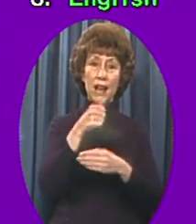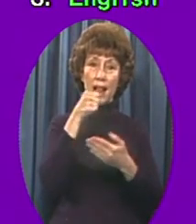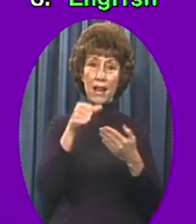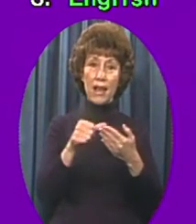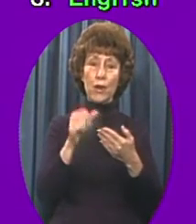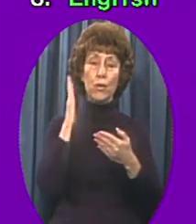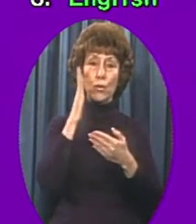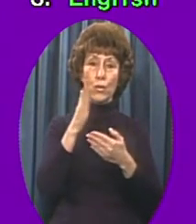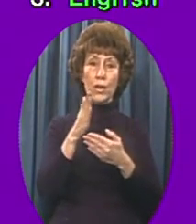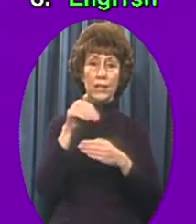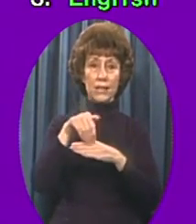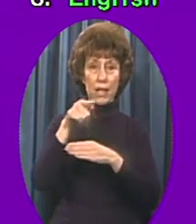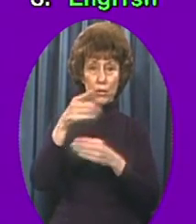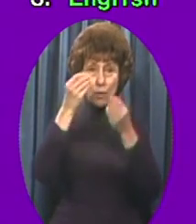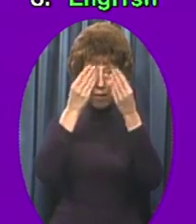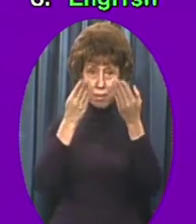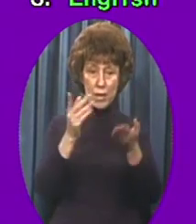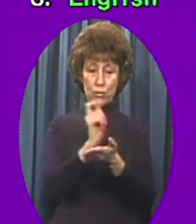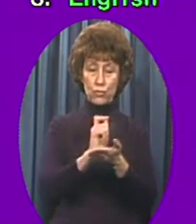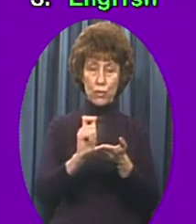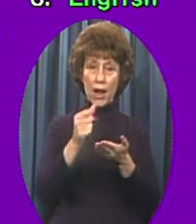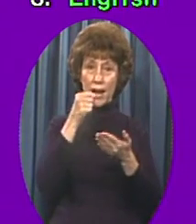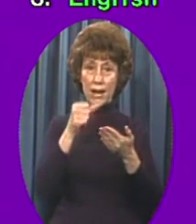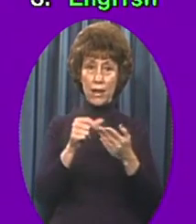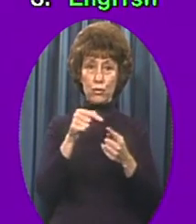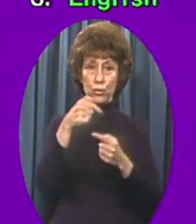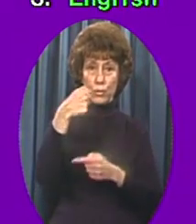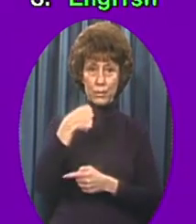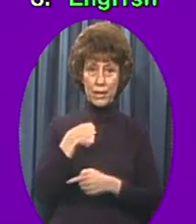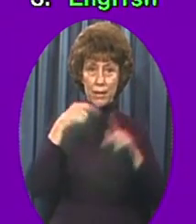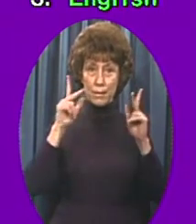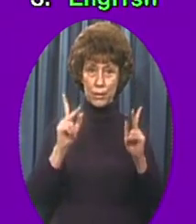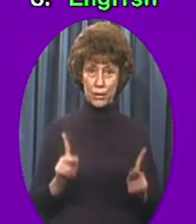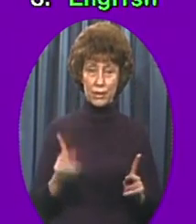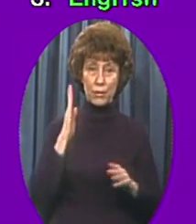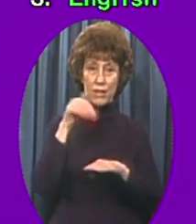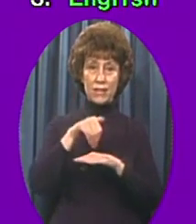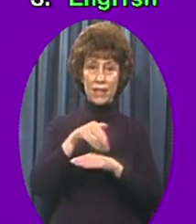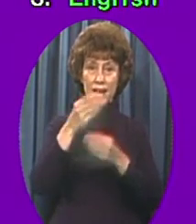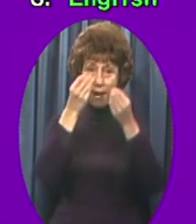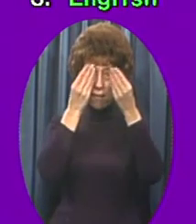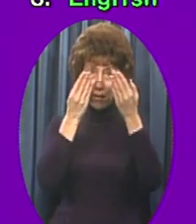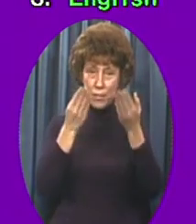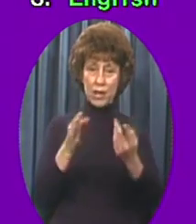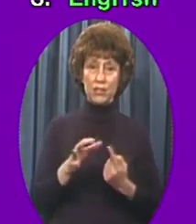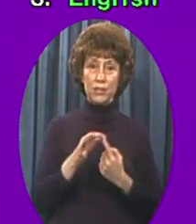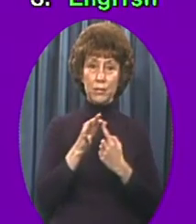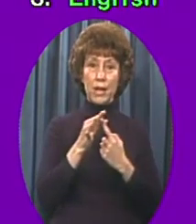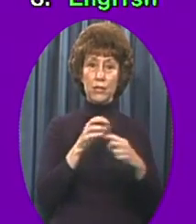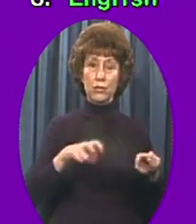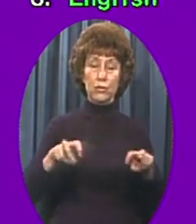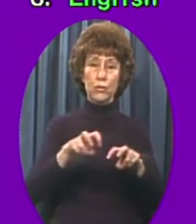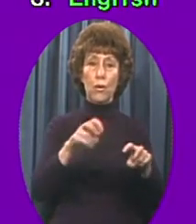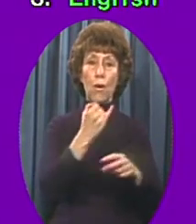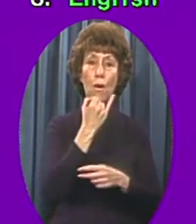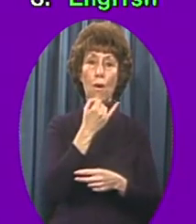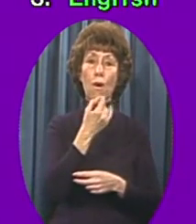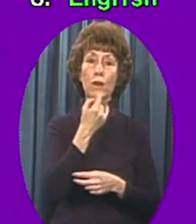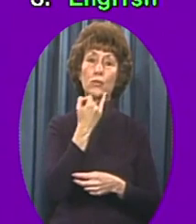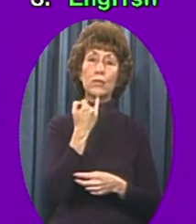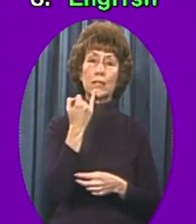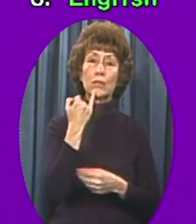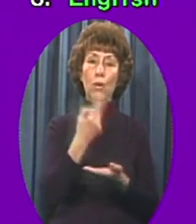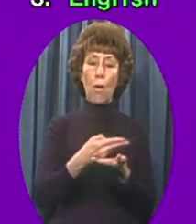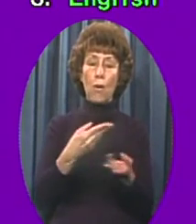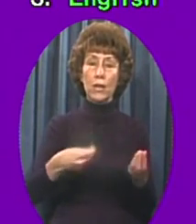psychology, television, radio and film, physical ed, we have places for you if you love the Lord and you're walking with God and you